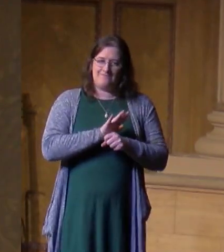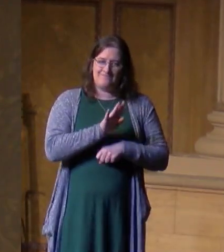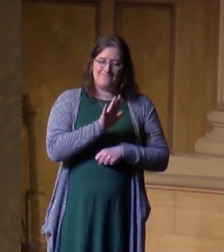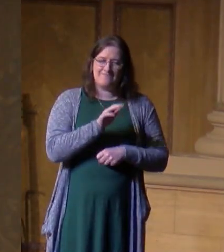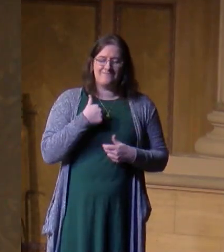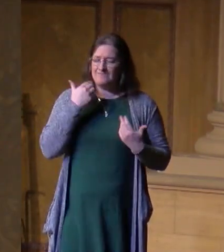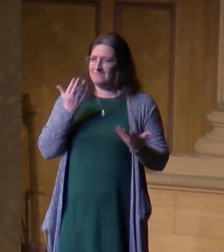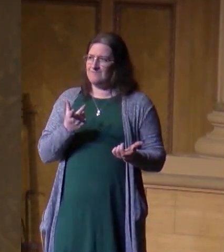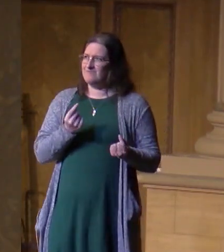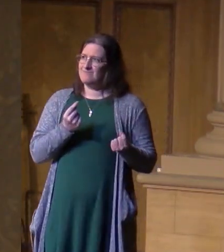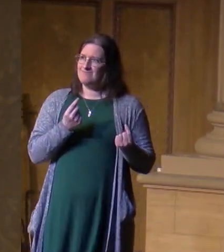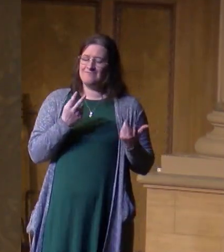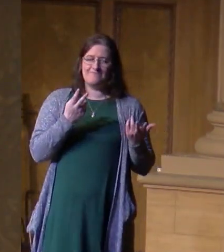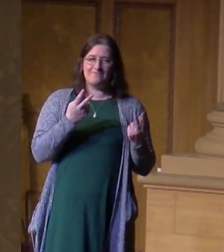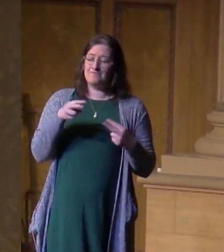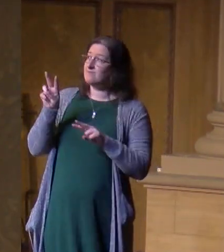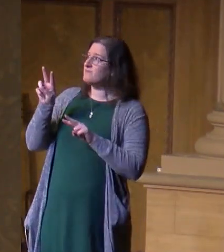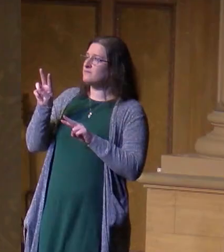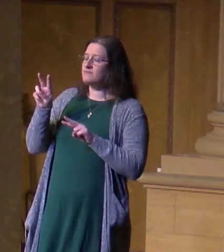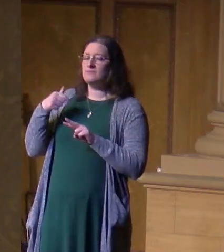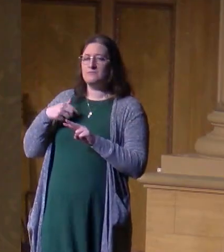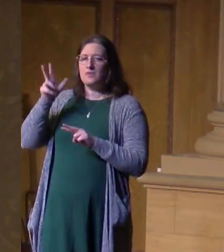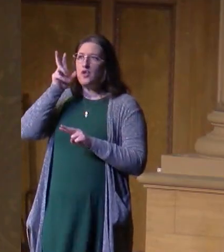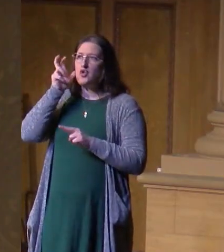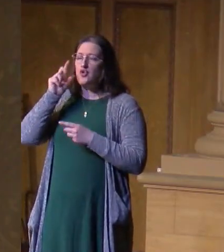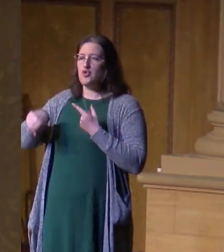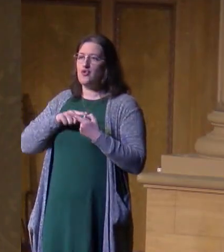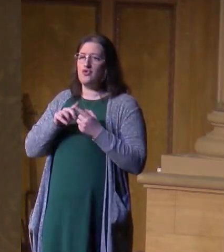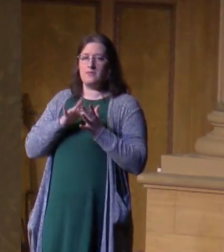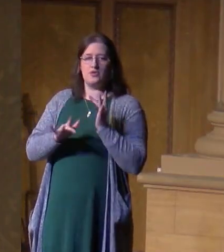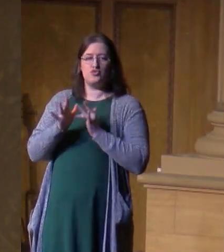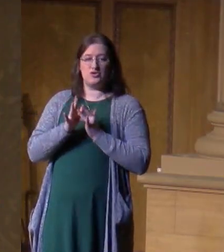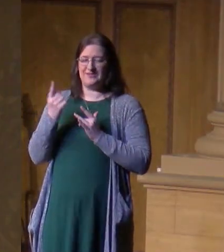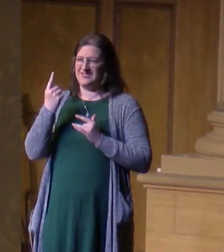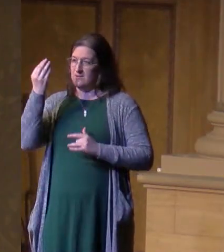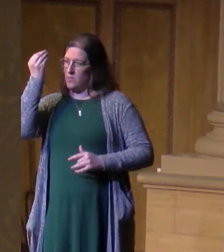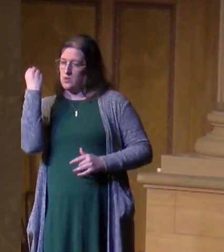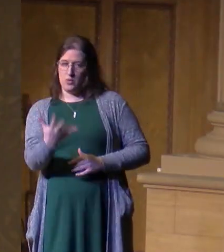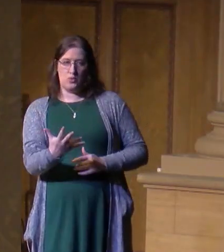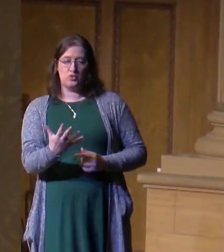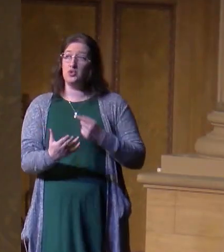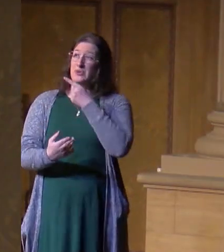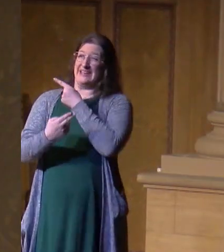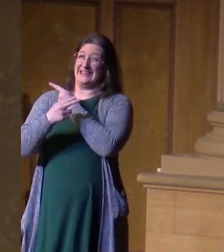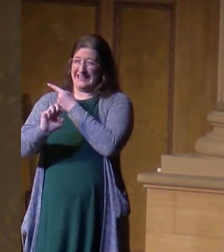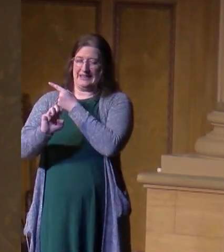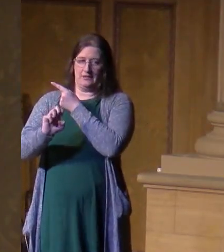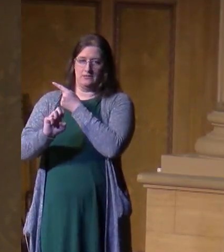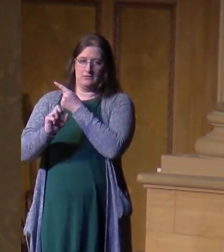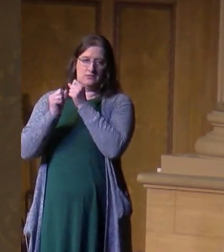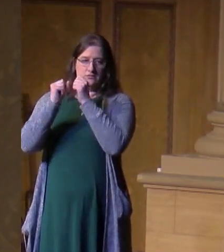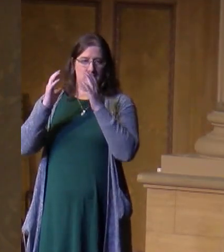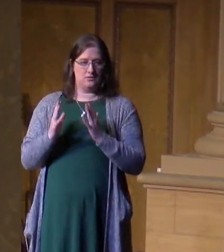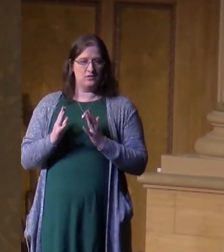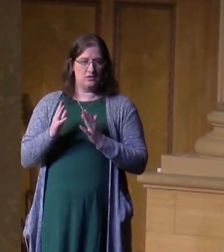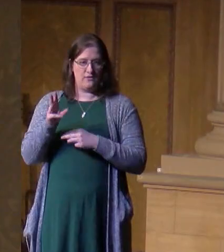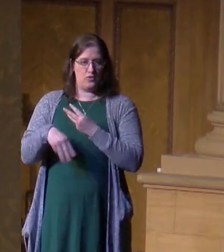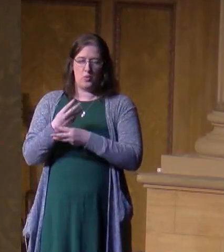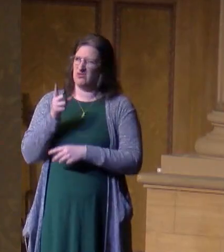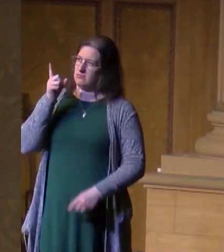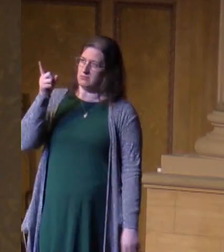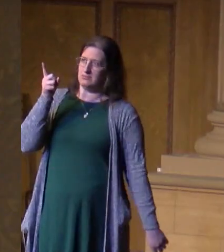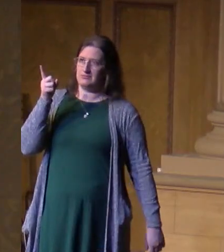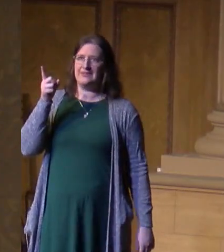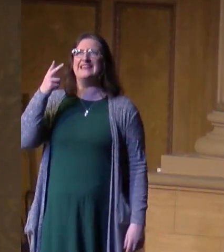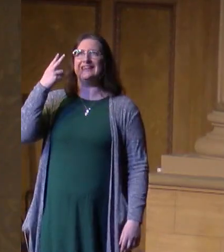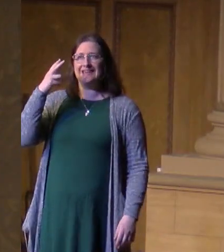you didn't know where to turn until you heard about Jesus. And someone said, no, listen, he is the Savior of the world. He's the